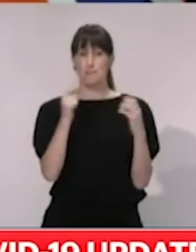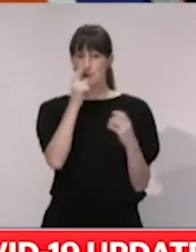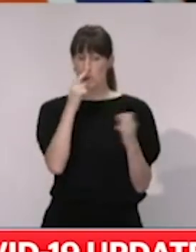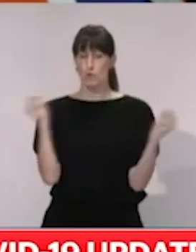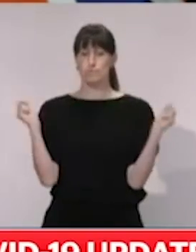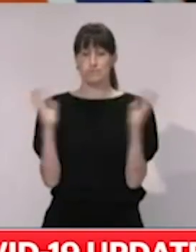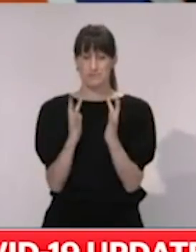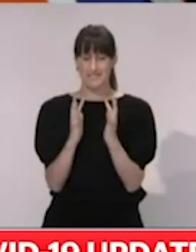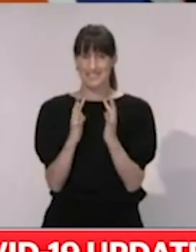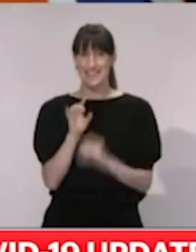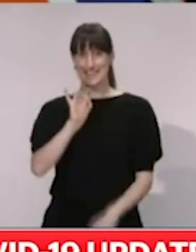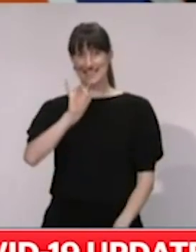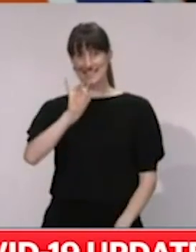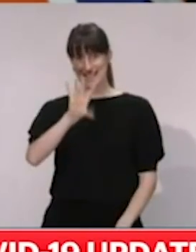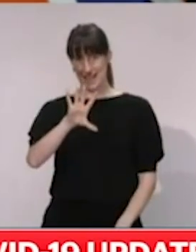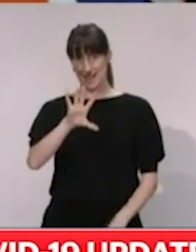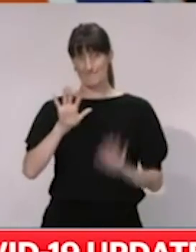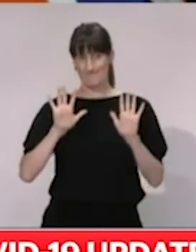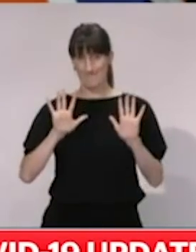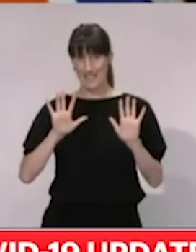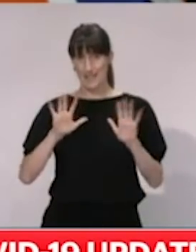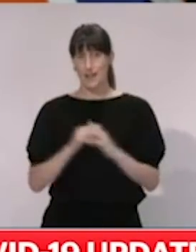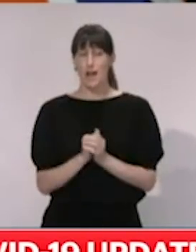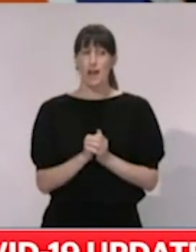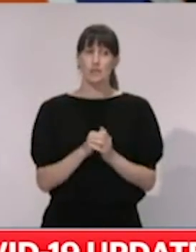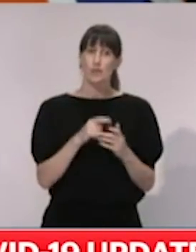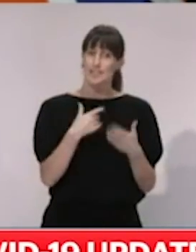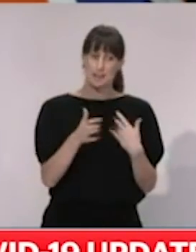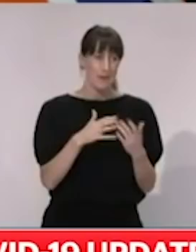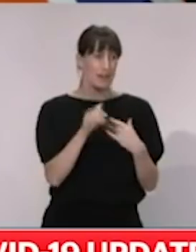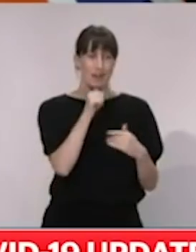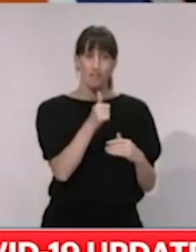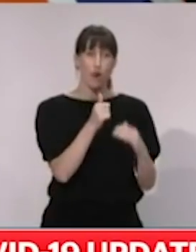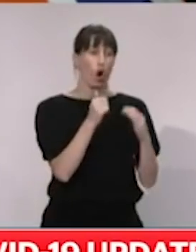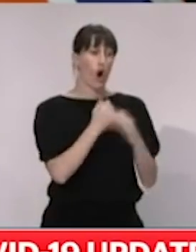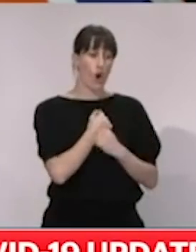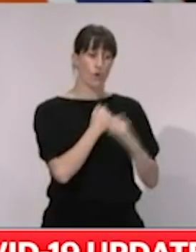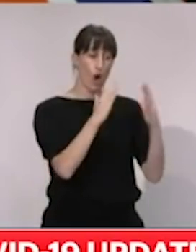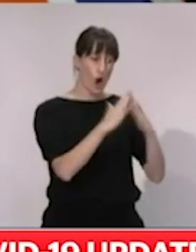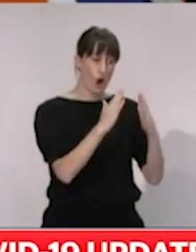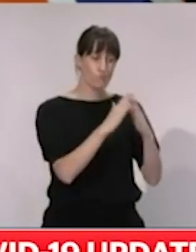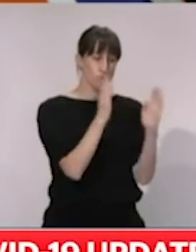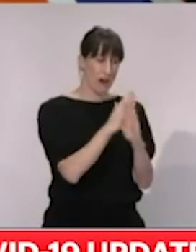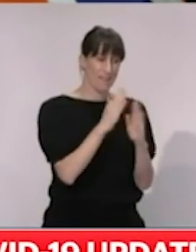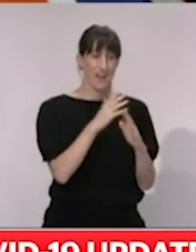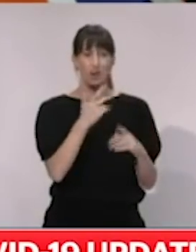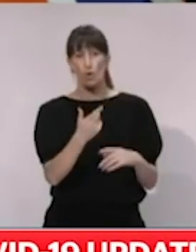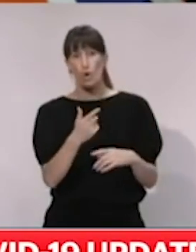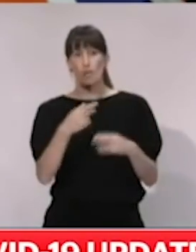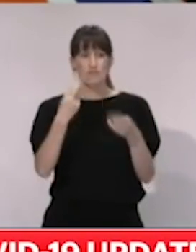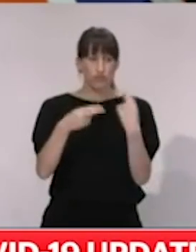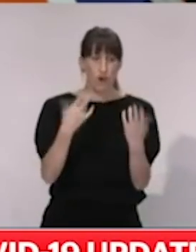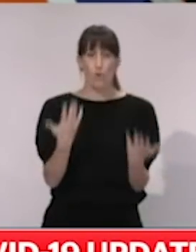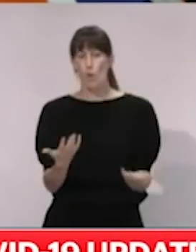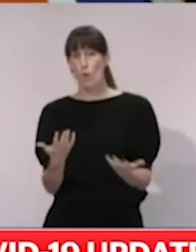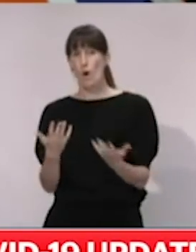and this applies to both private and public gatherings, including church and faith-based ones. But this number is